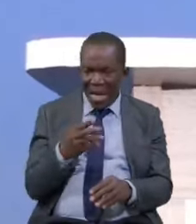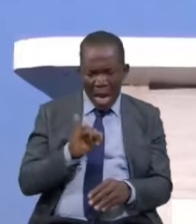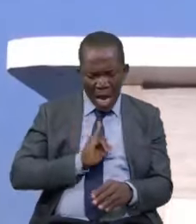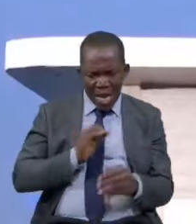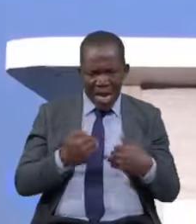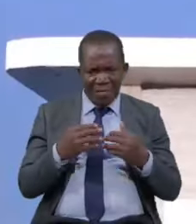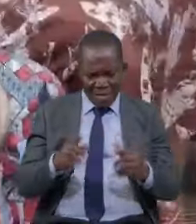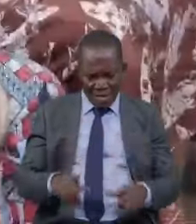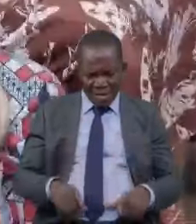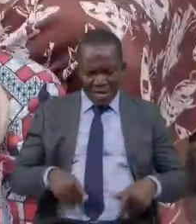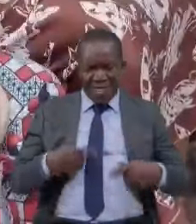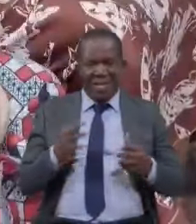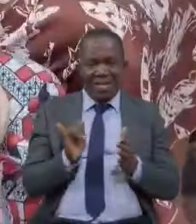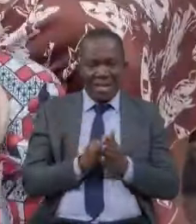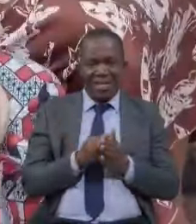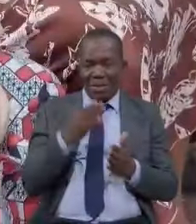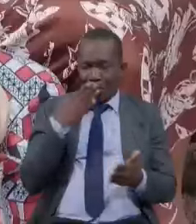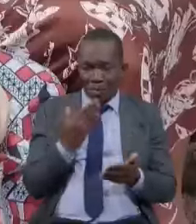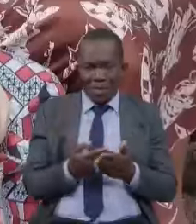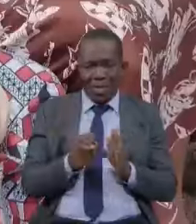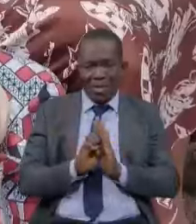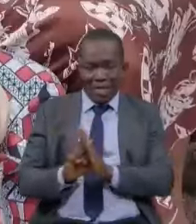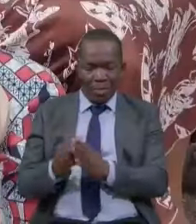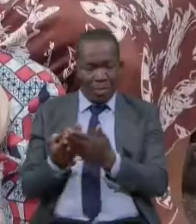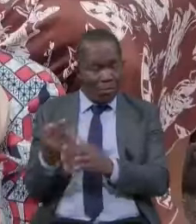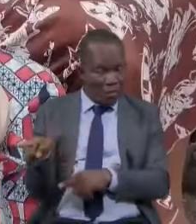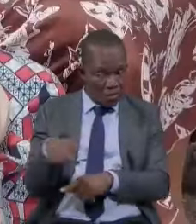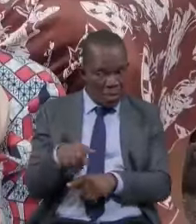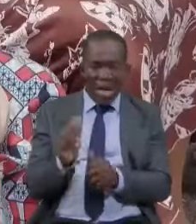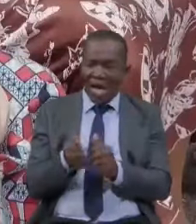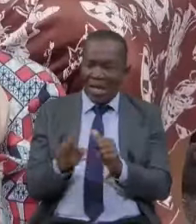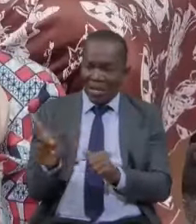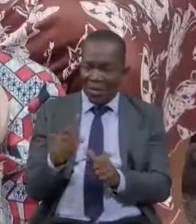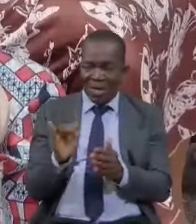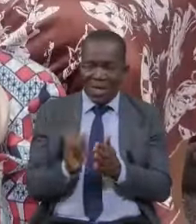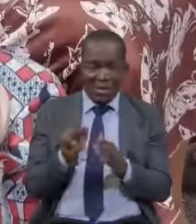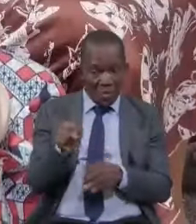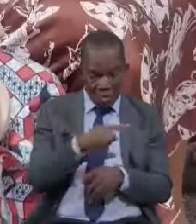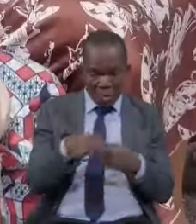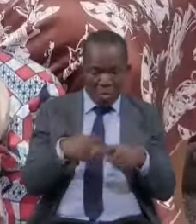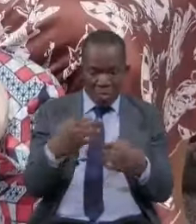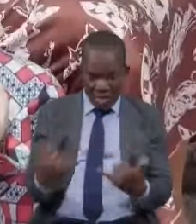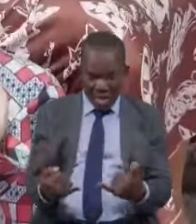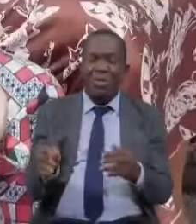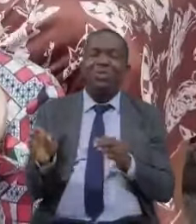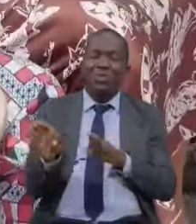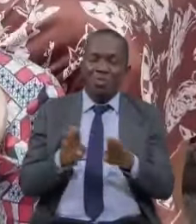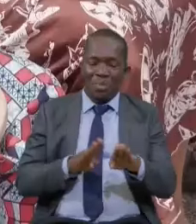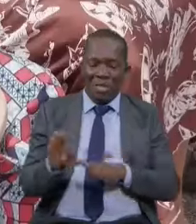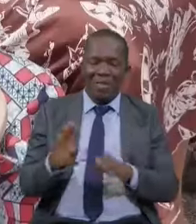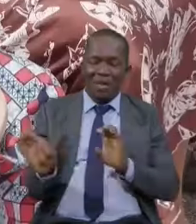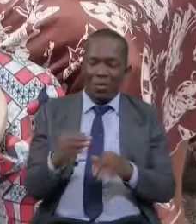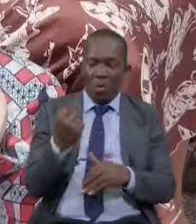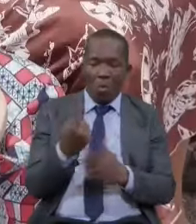go. Anywhere you go, you are to do what I do. And what I could do, what I can do, go and